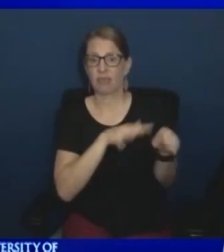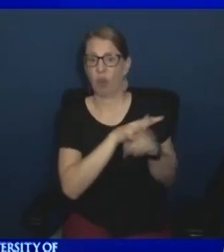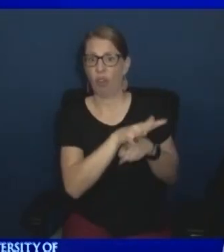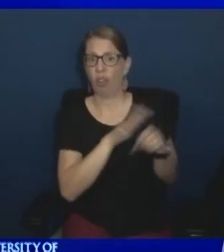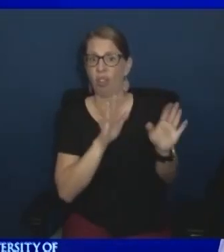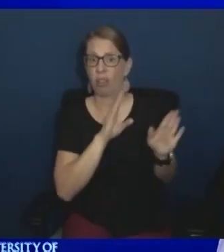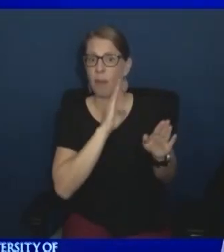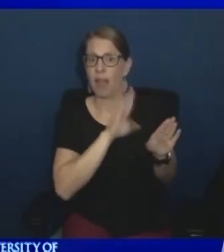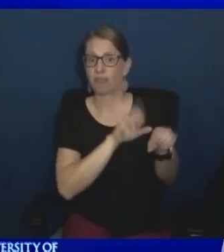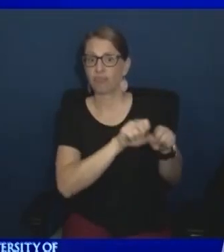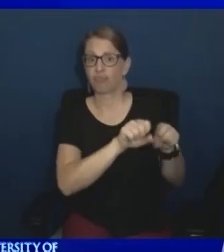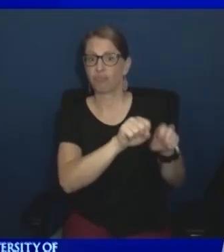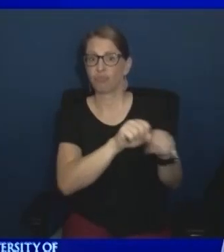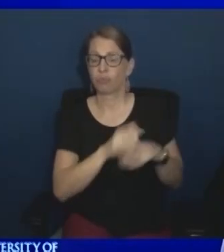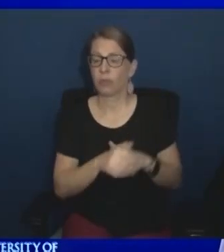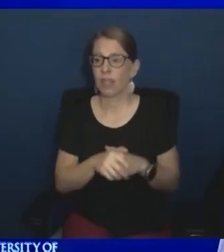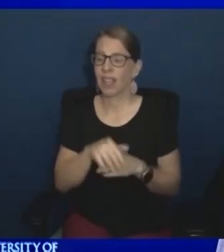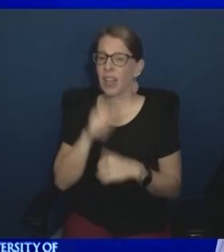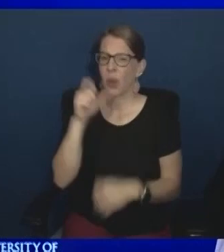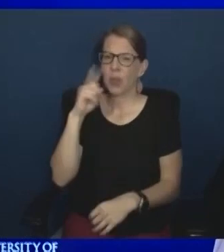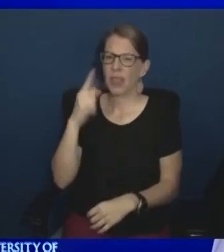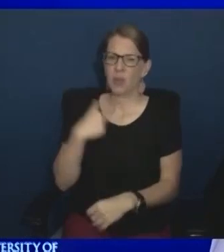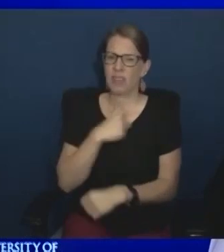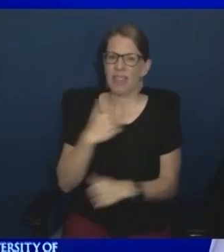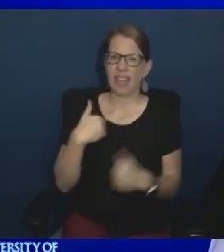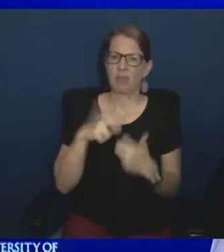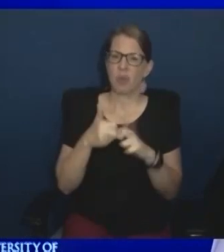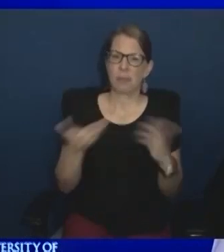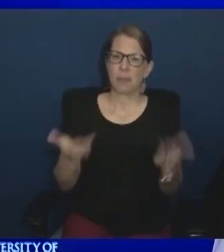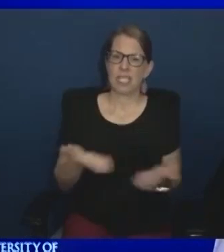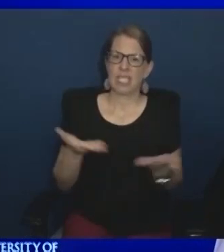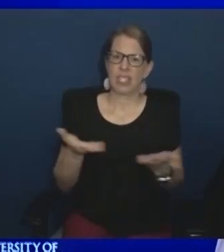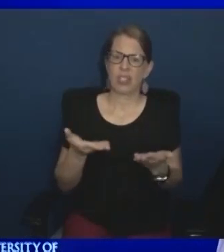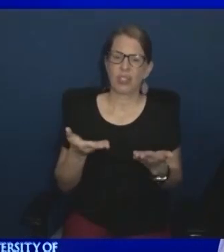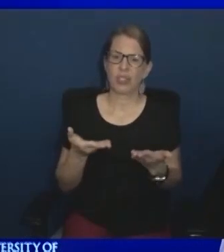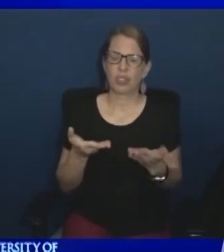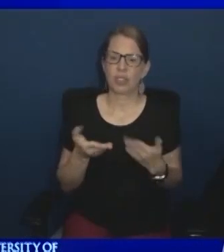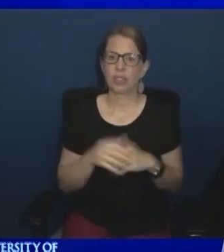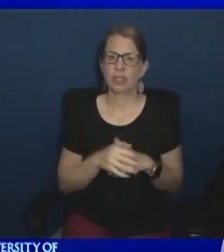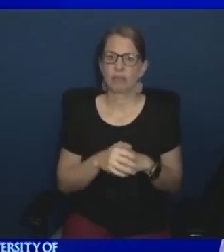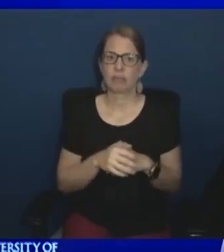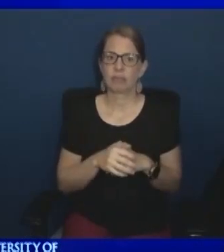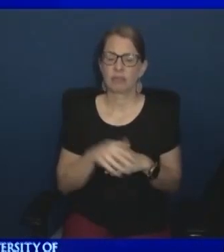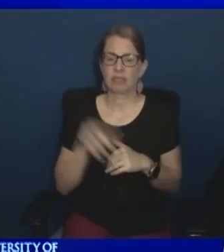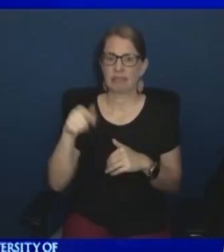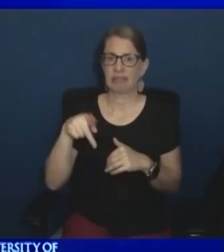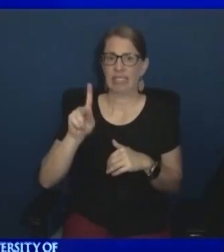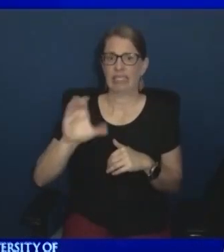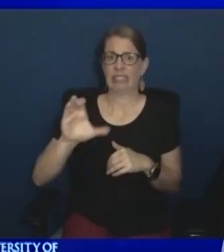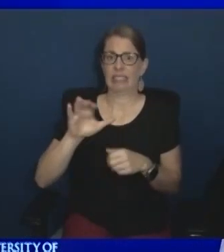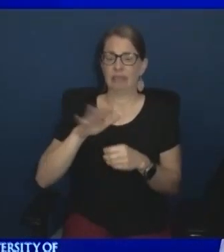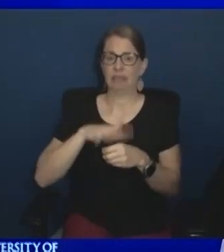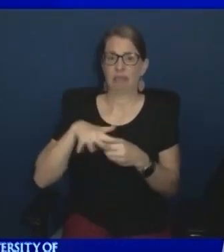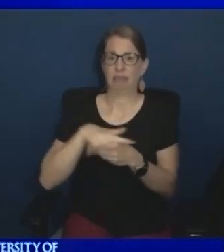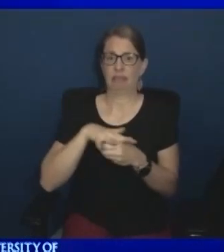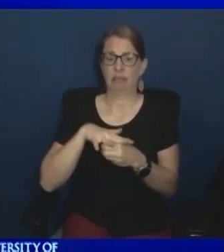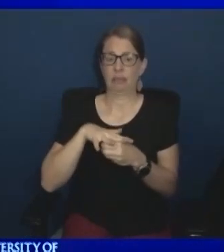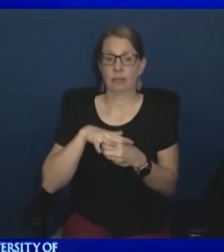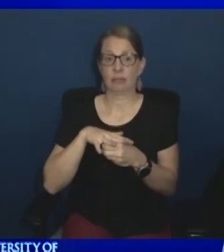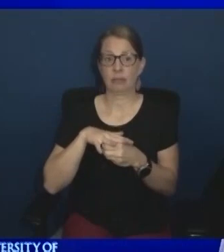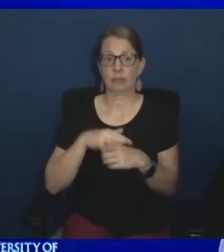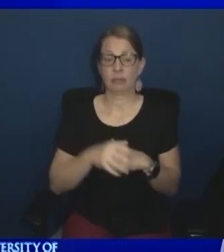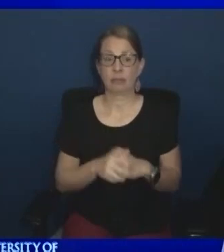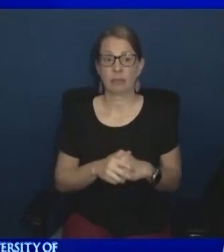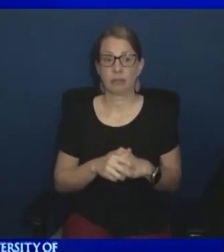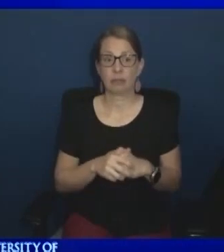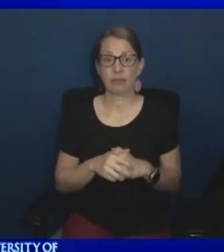that we've really had that problem here in the metro region. You may have a little bit idea on that, a little bit more than I